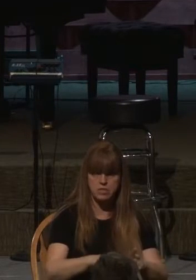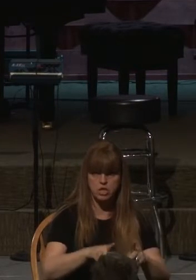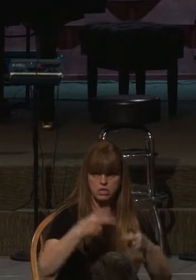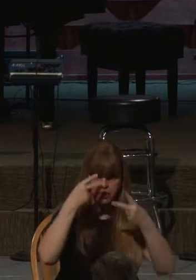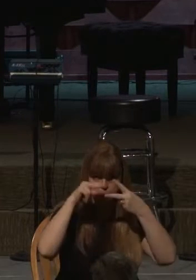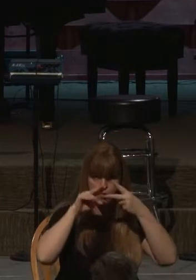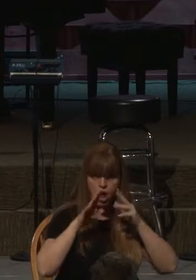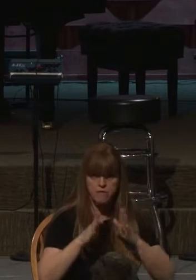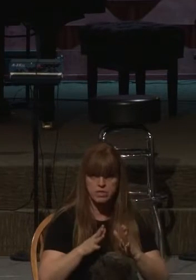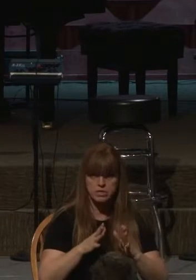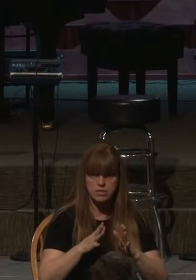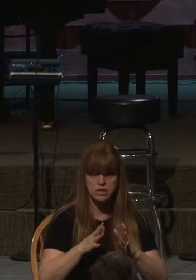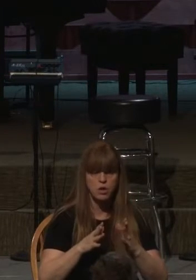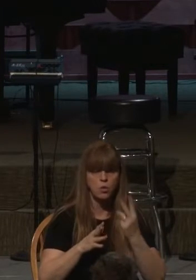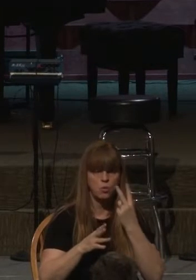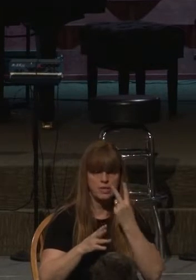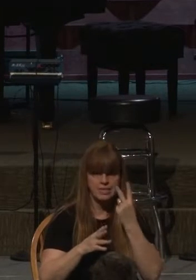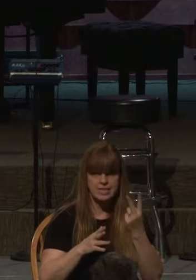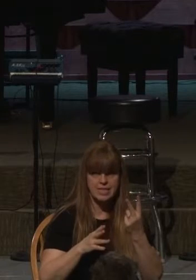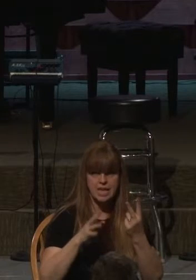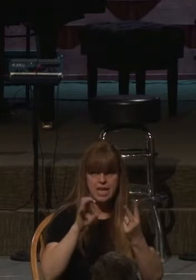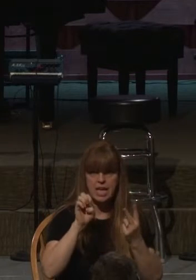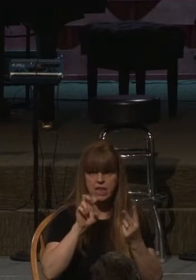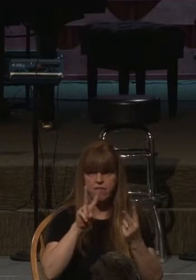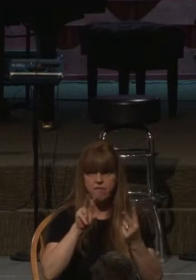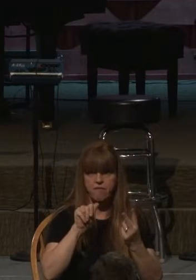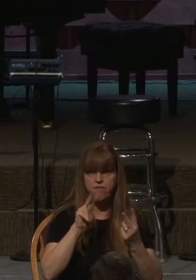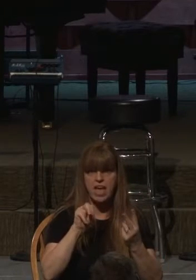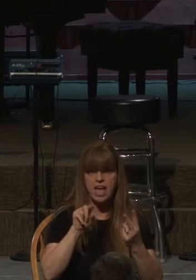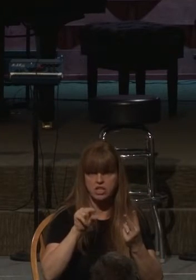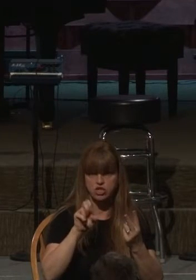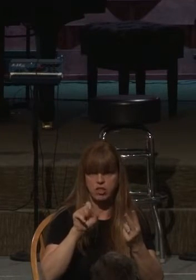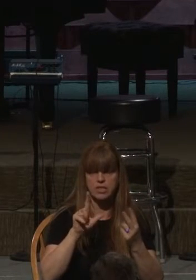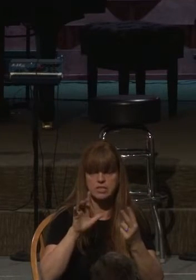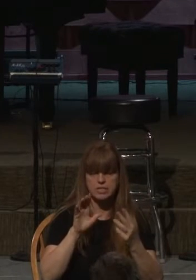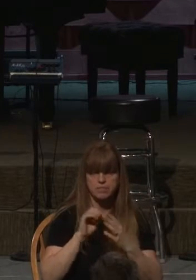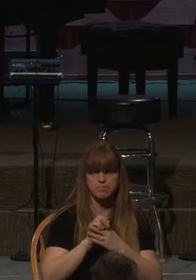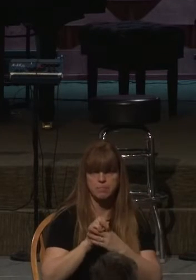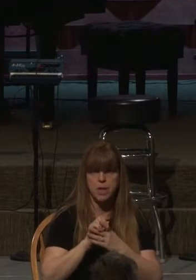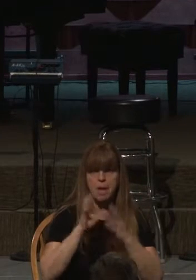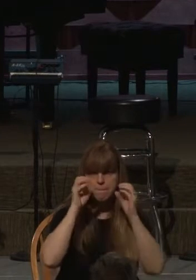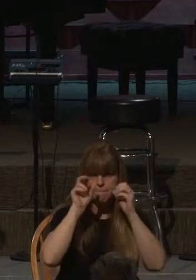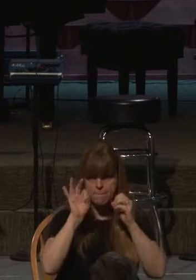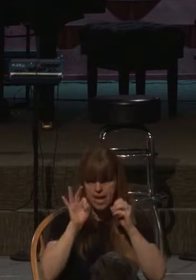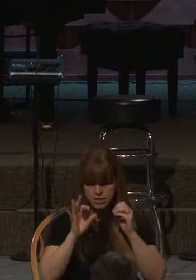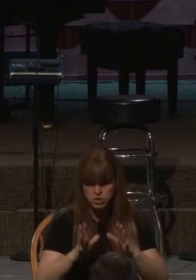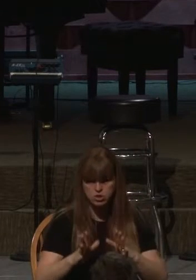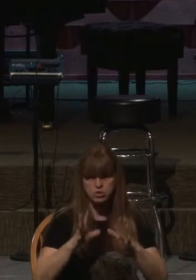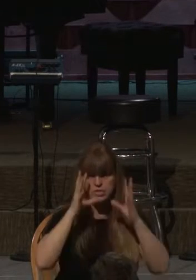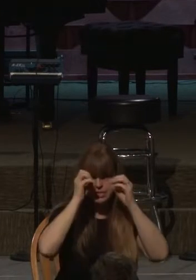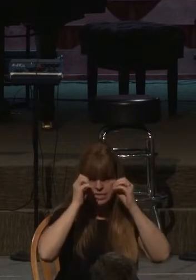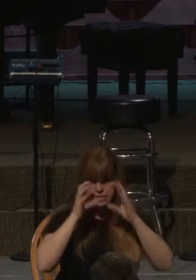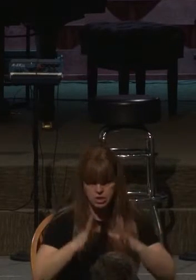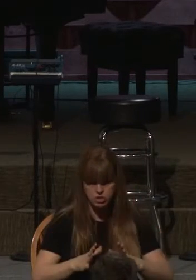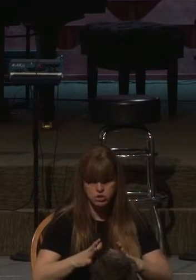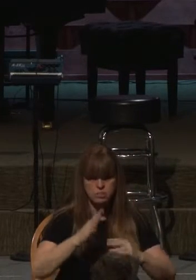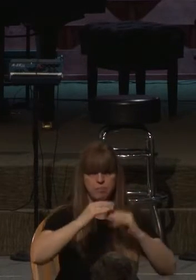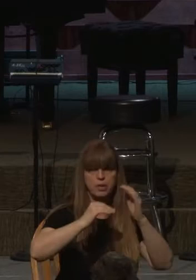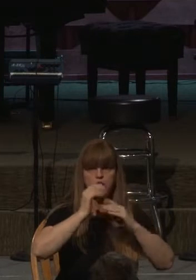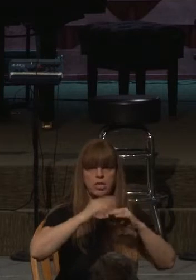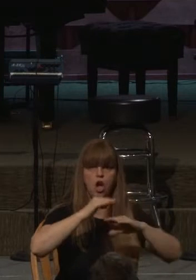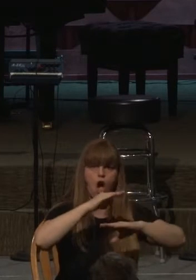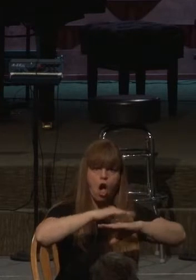the addition of evangelists, pastors, and teachers, who are tasked to build on top of that